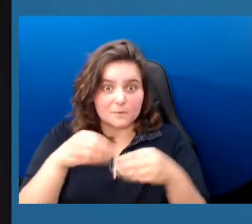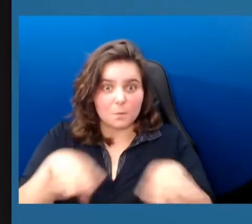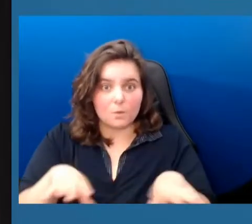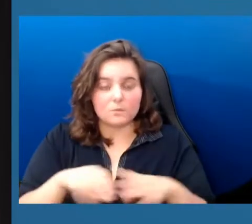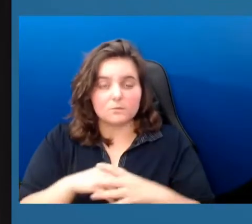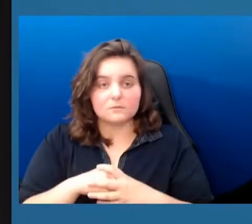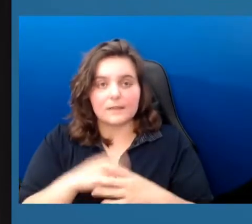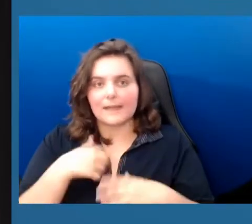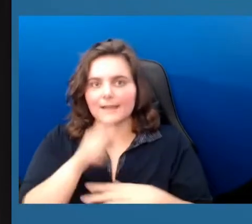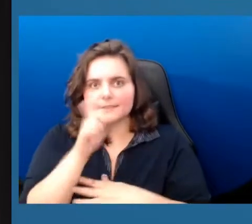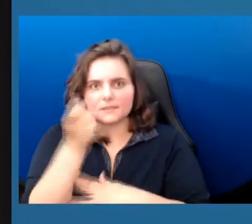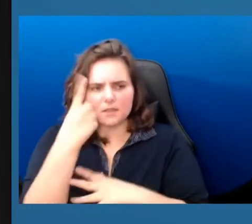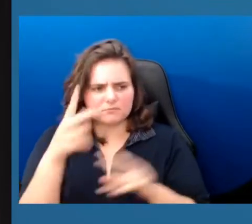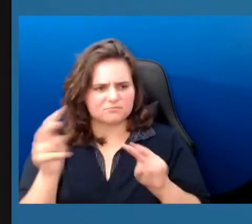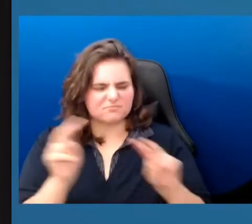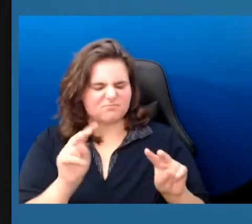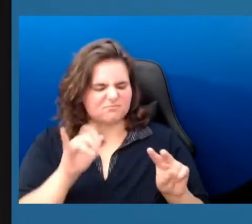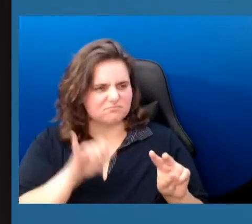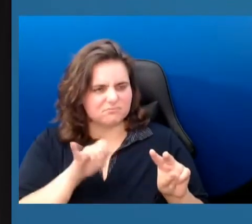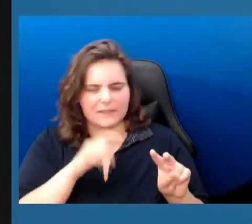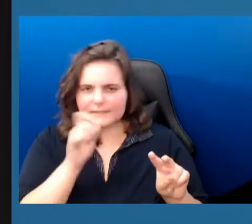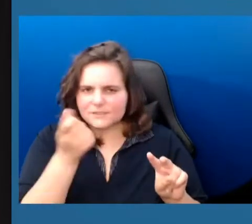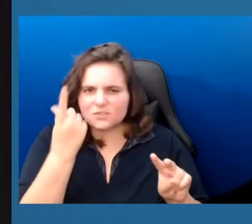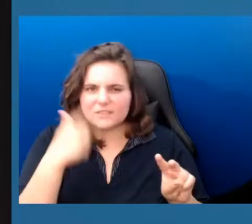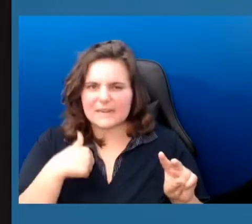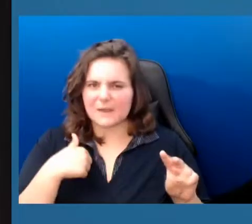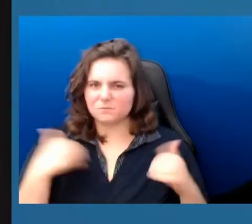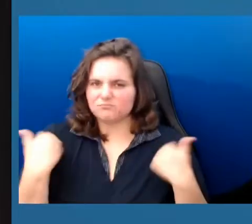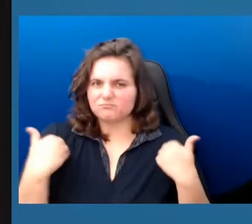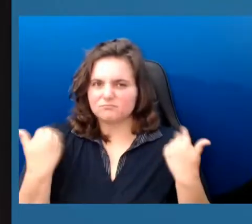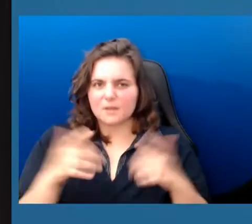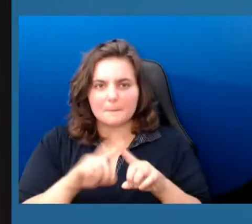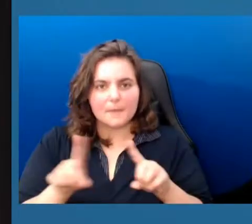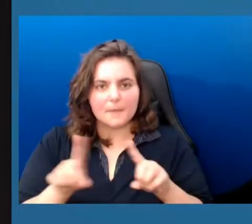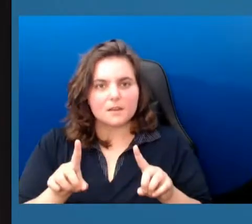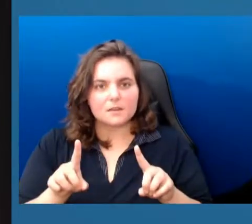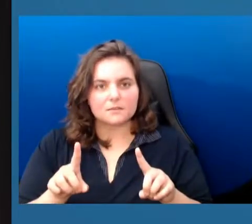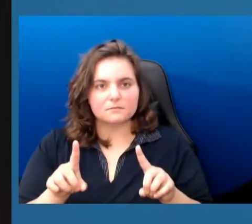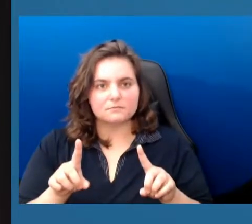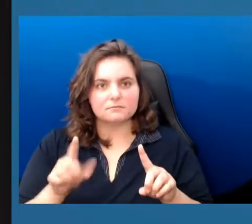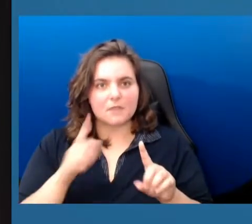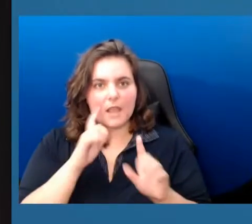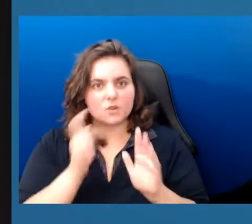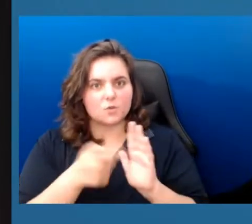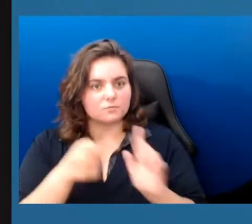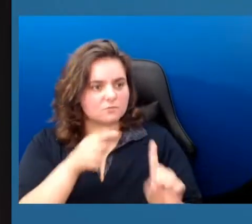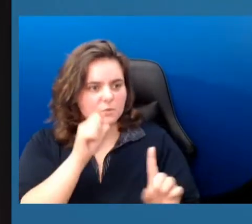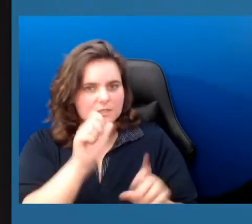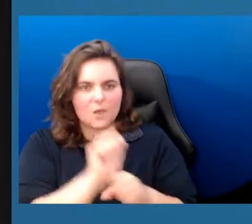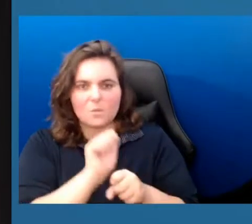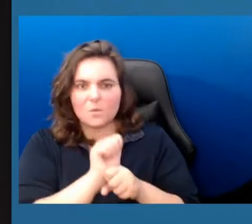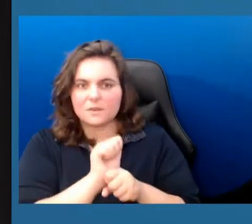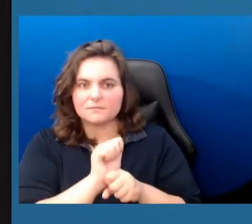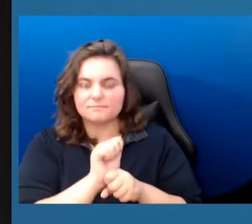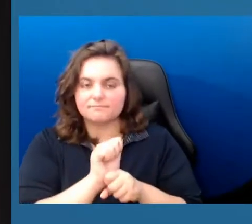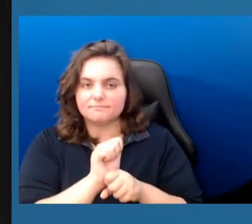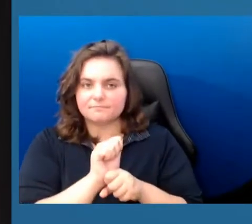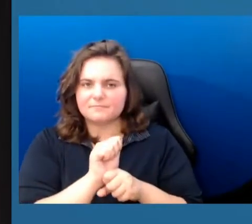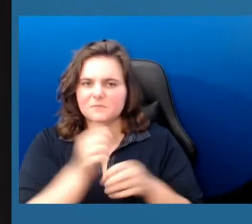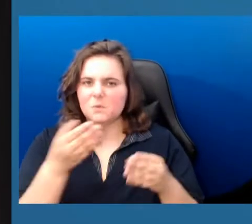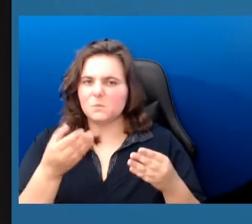what was happening. But I noticed that when he was out of work, there was always a little bit more